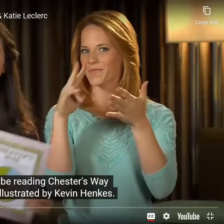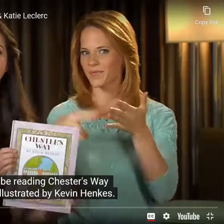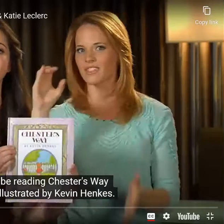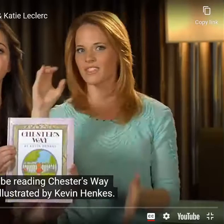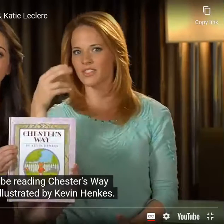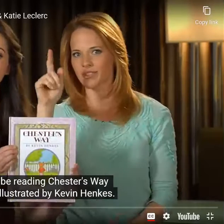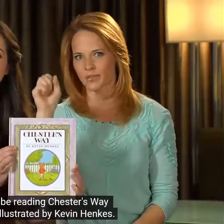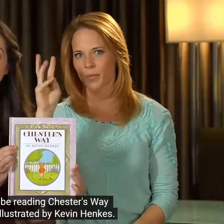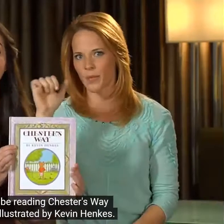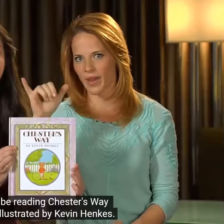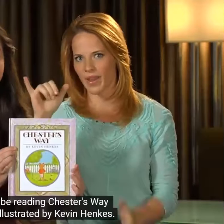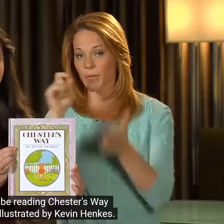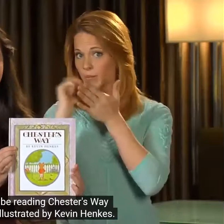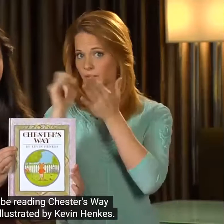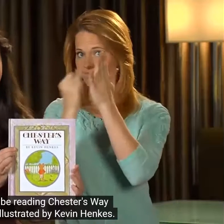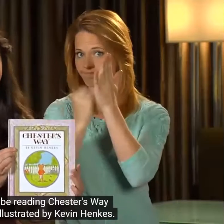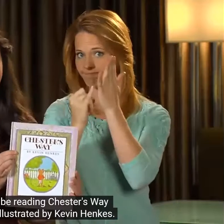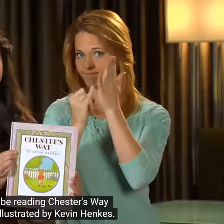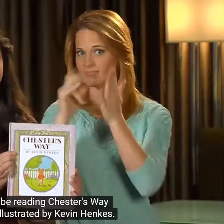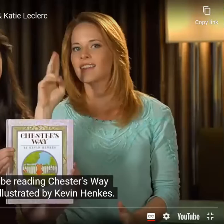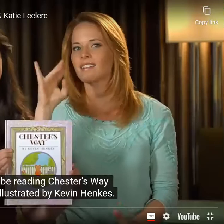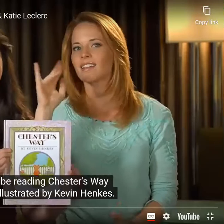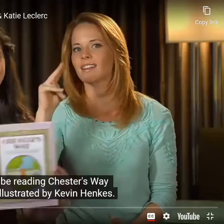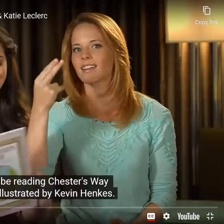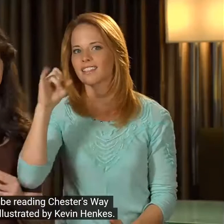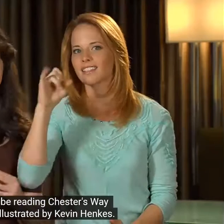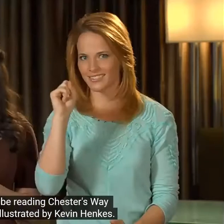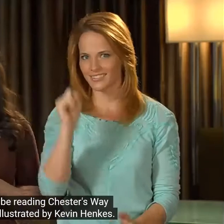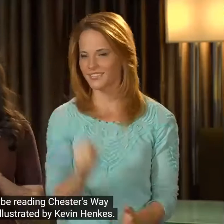reading Chester's Way, written and illustrated by Kevin Hinckus.